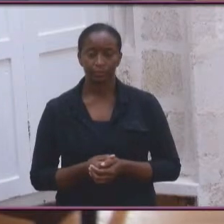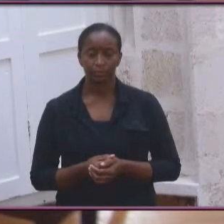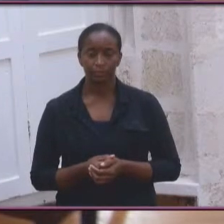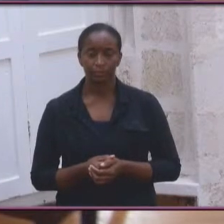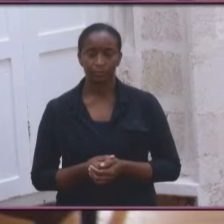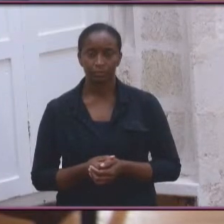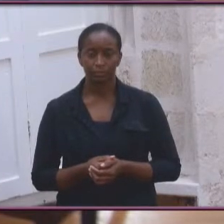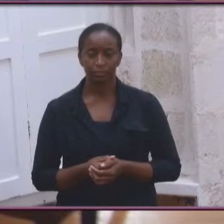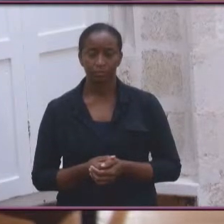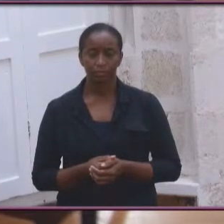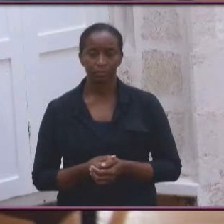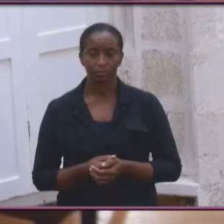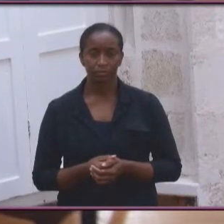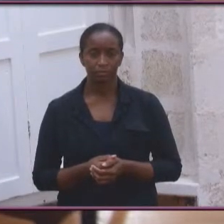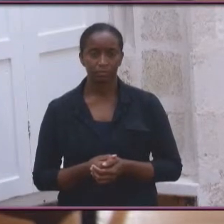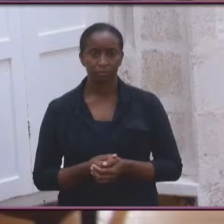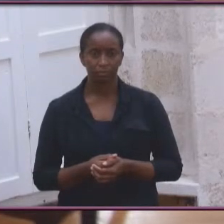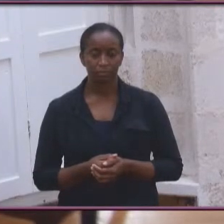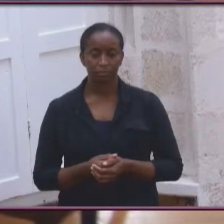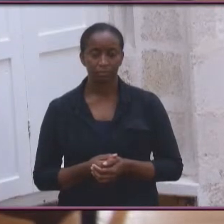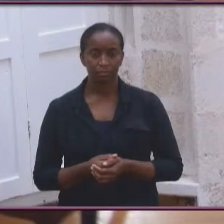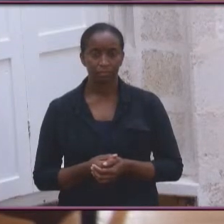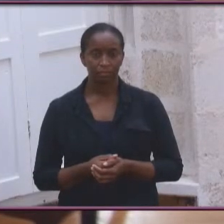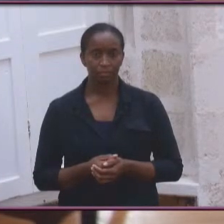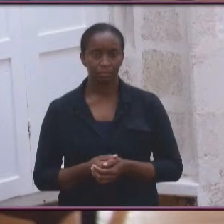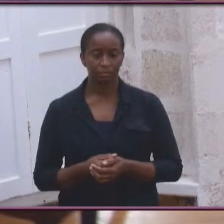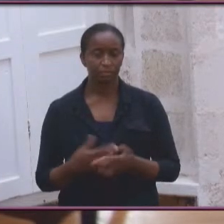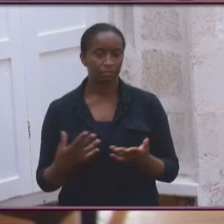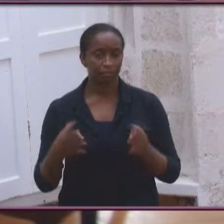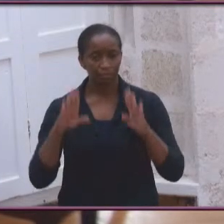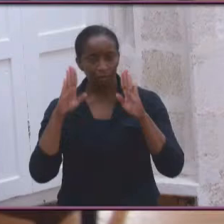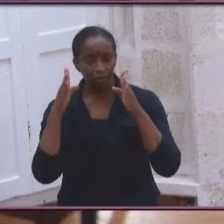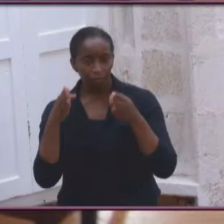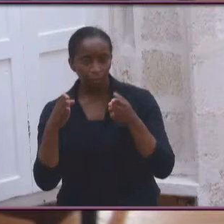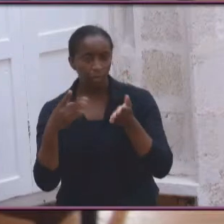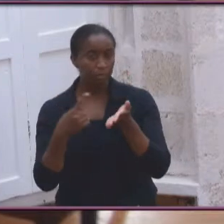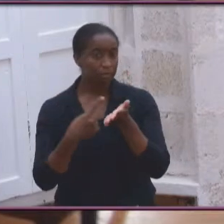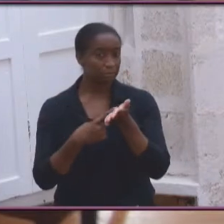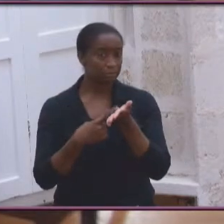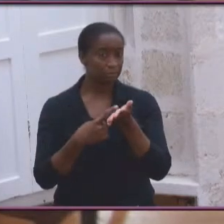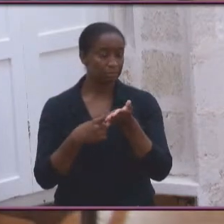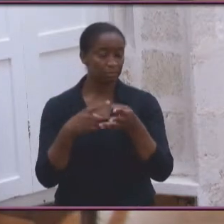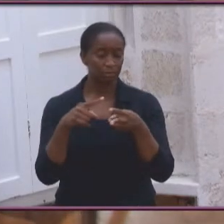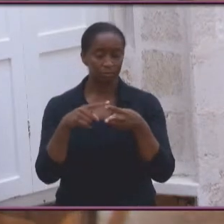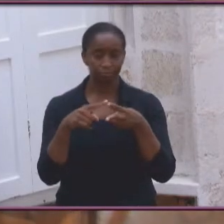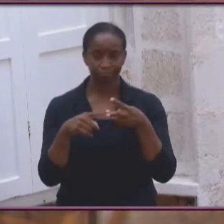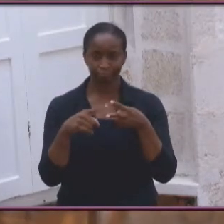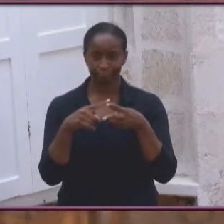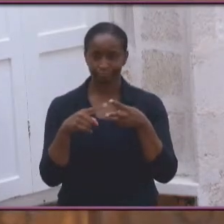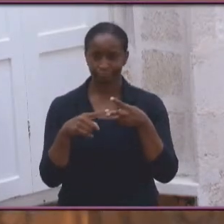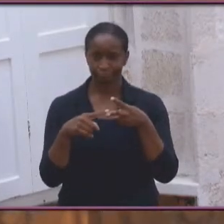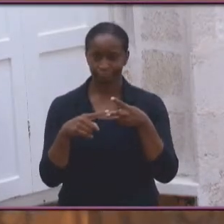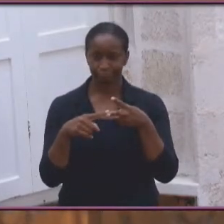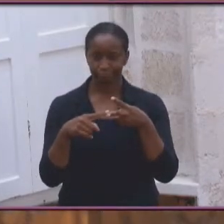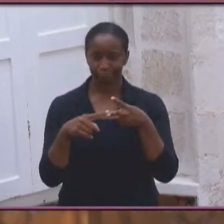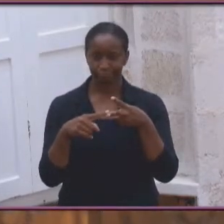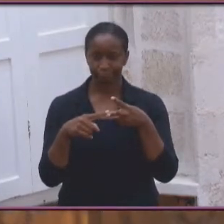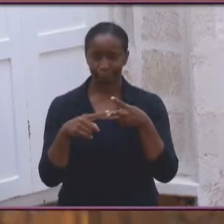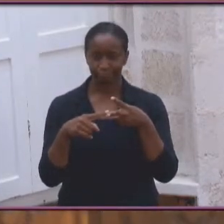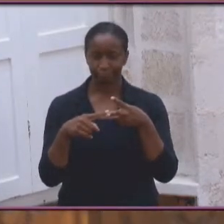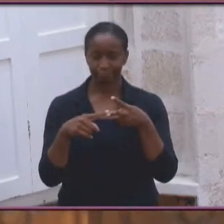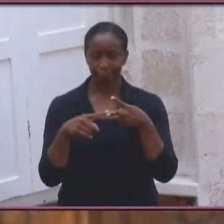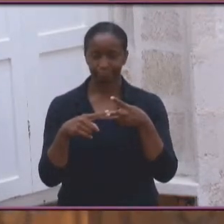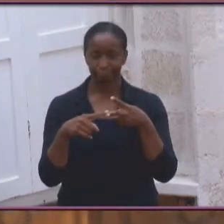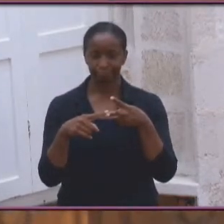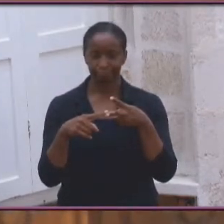is dealing essentially with two, I should describe them as annoying matters. One of them has to do with